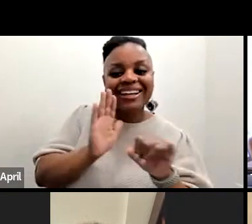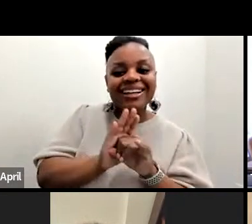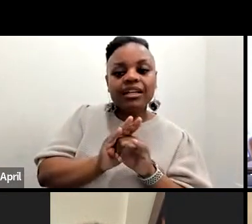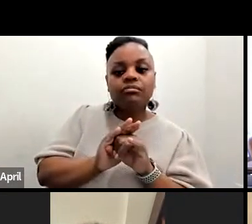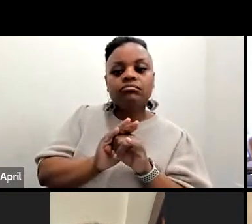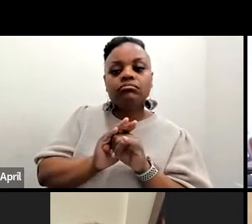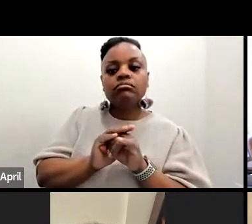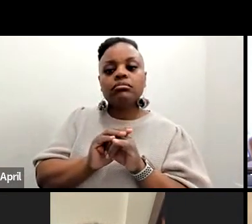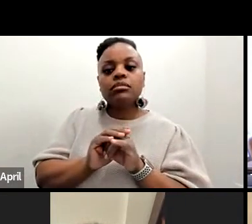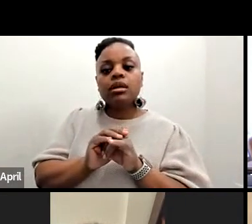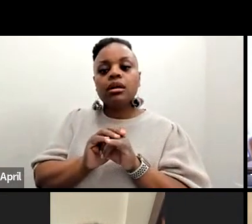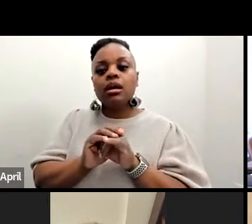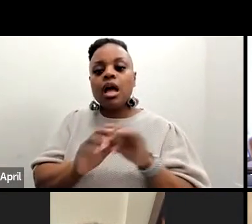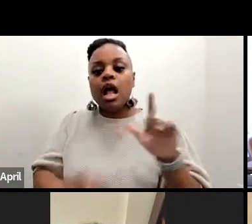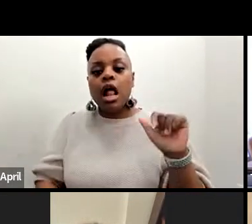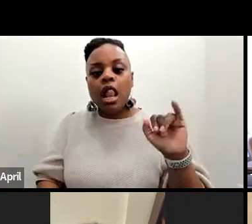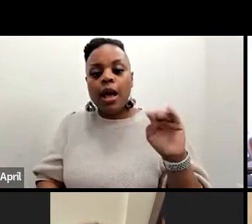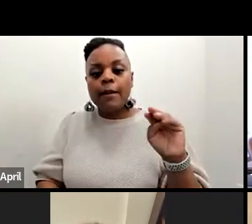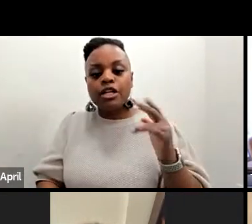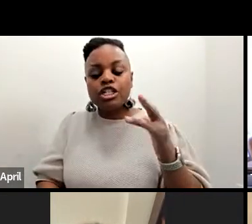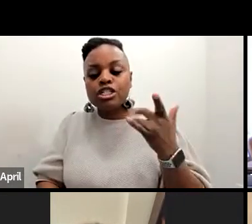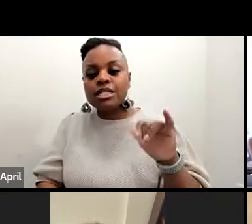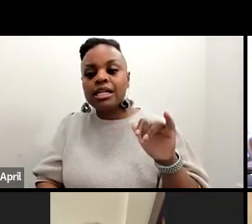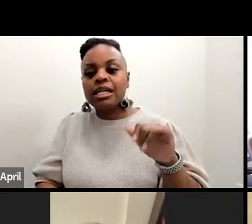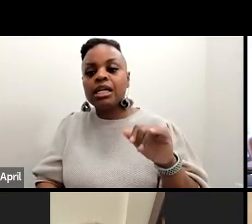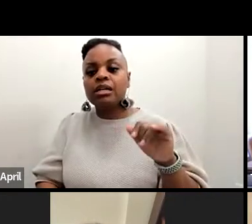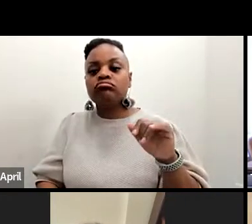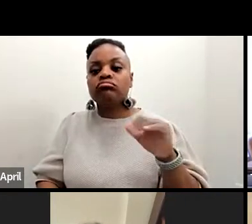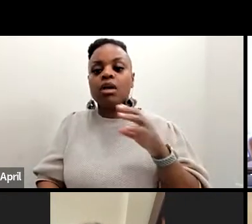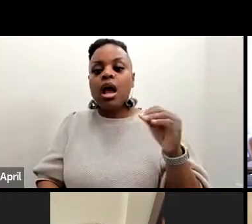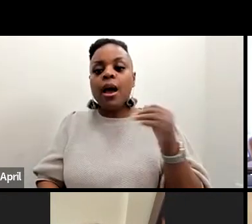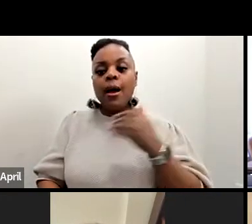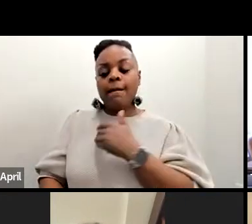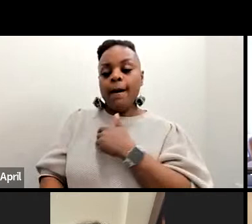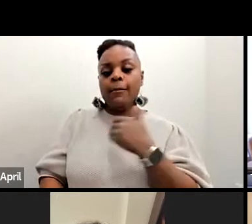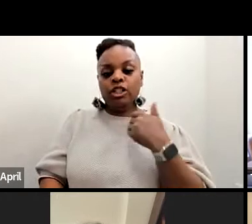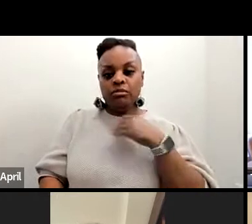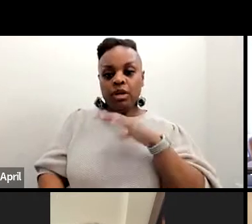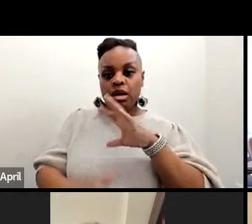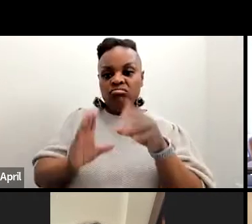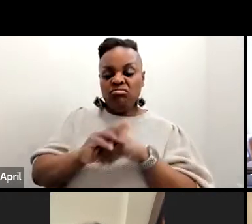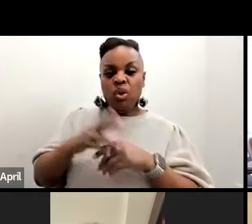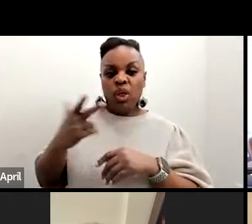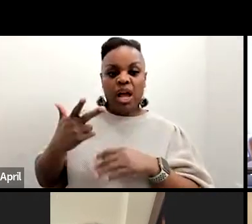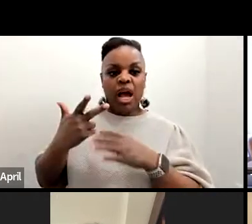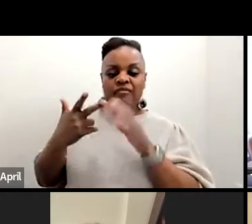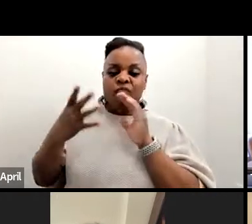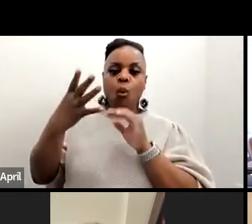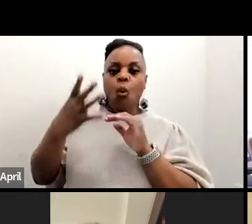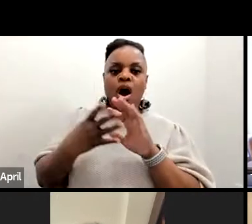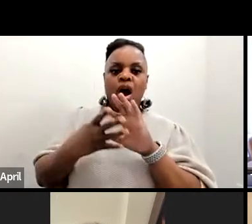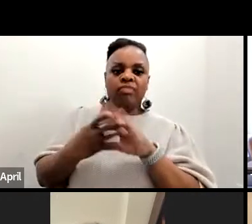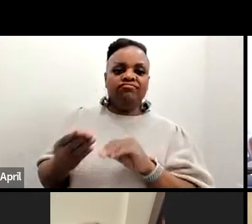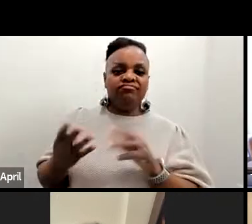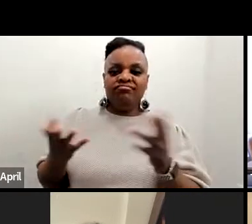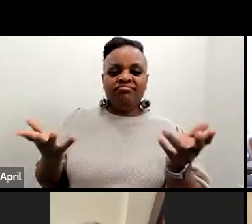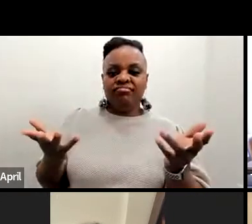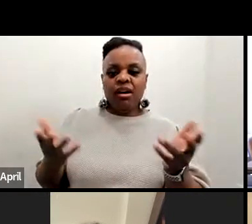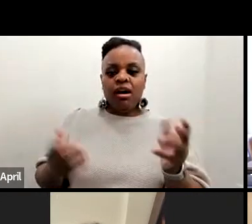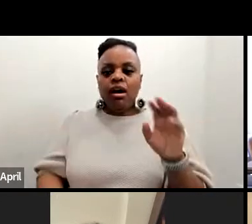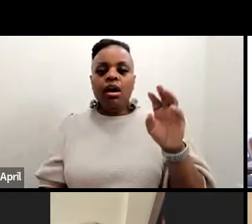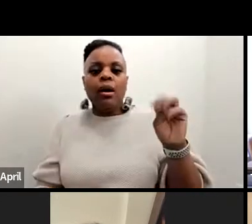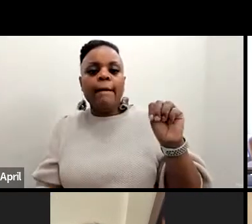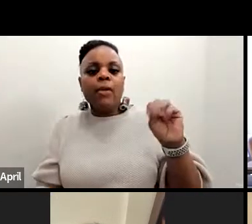the main takeaway is that what the Brotherhood is good at is survival, which has a couple of implications, right, that are important for